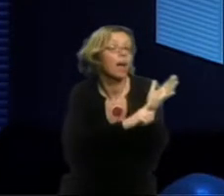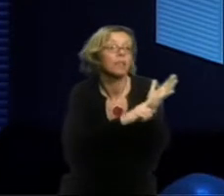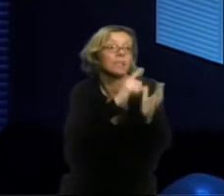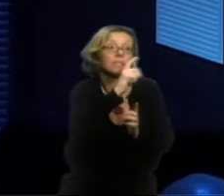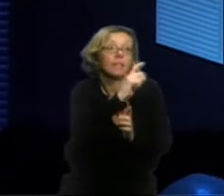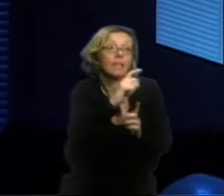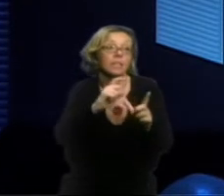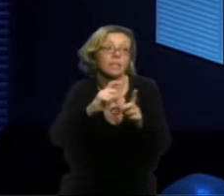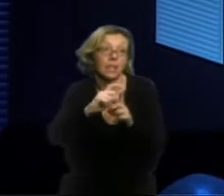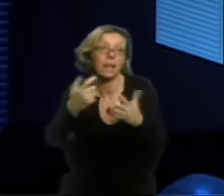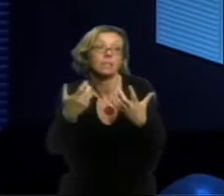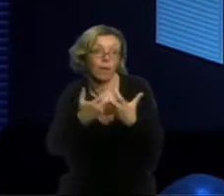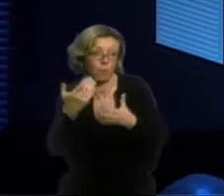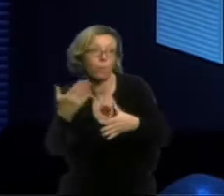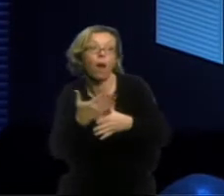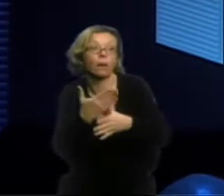have...